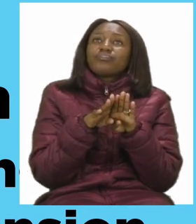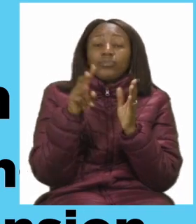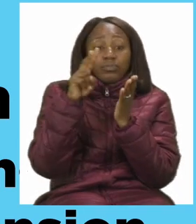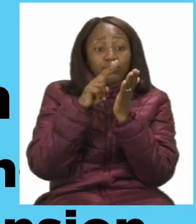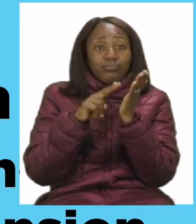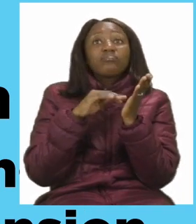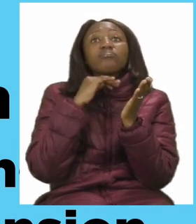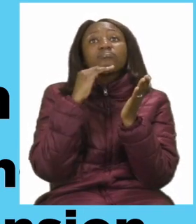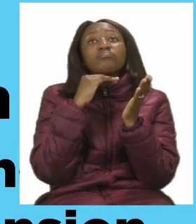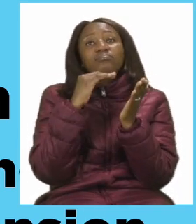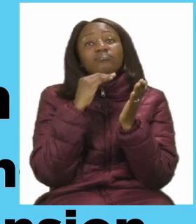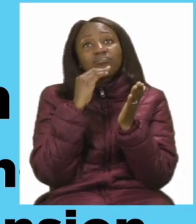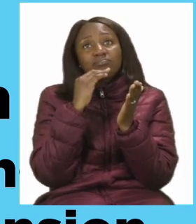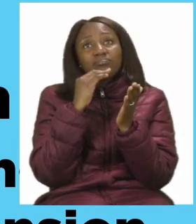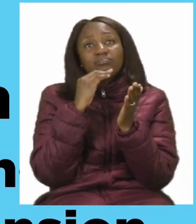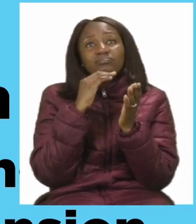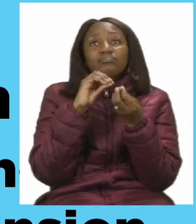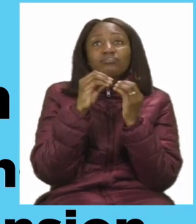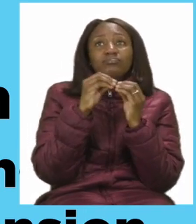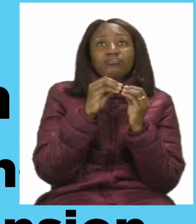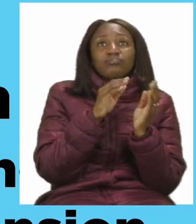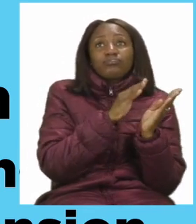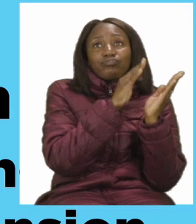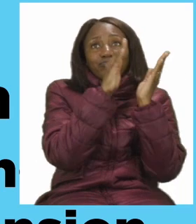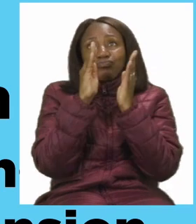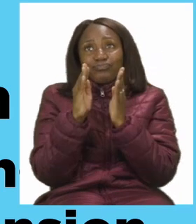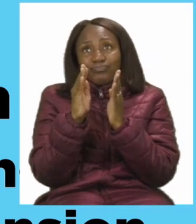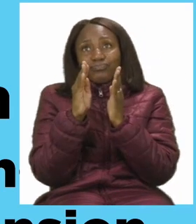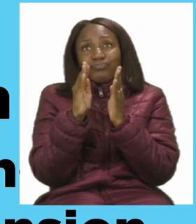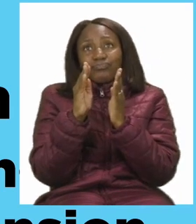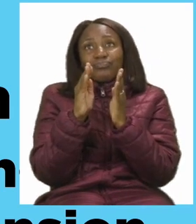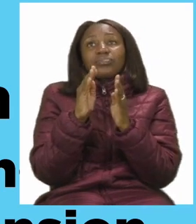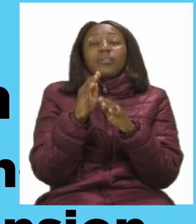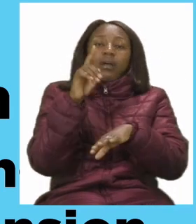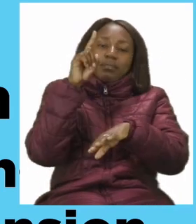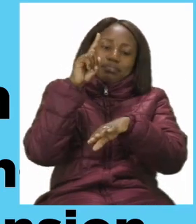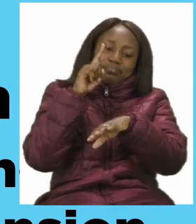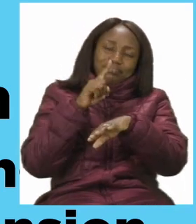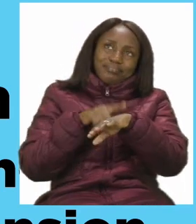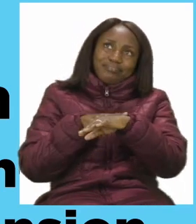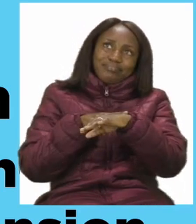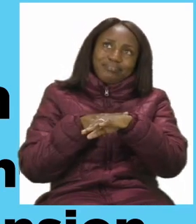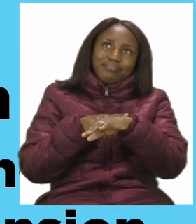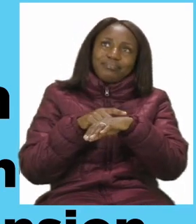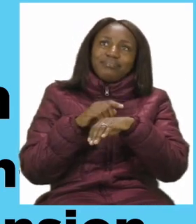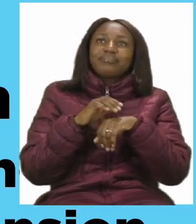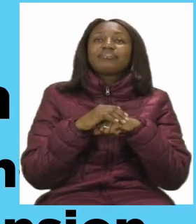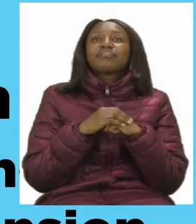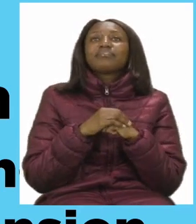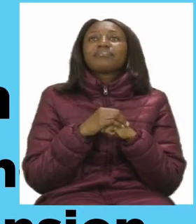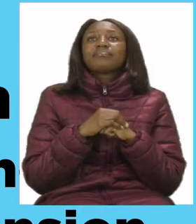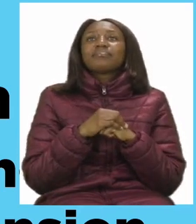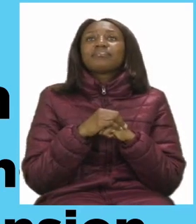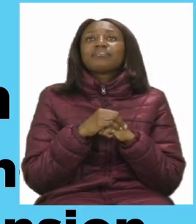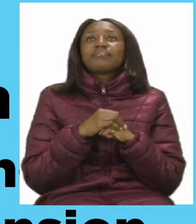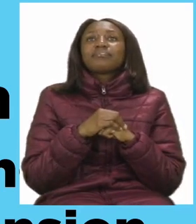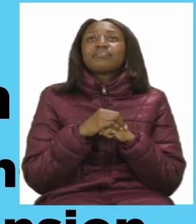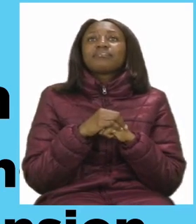be about reading comprehension, rounding off and